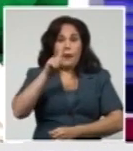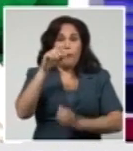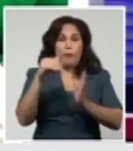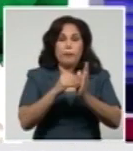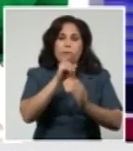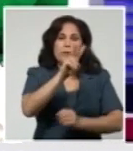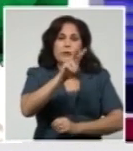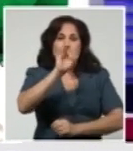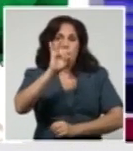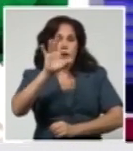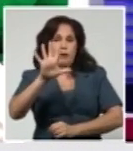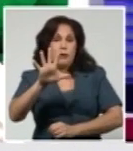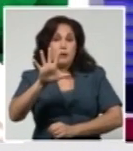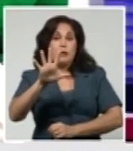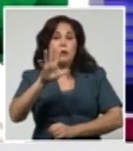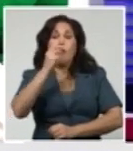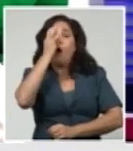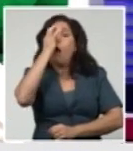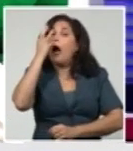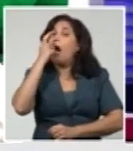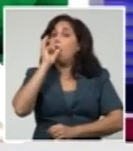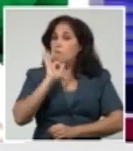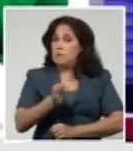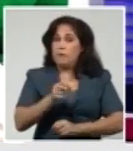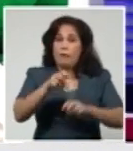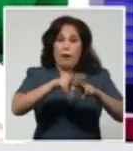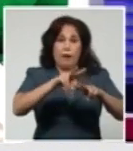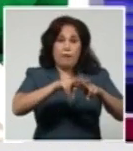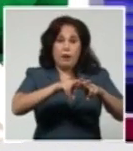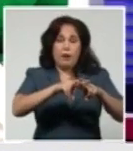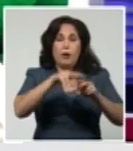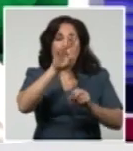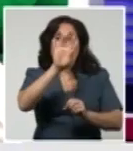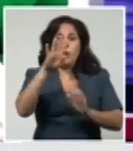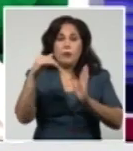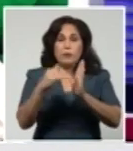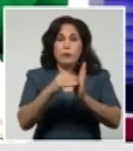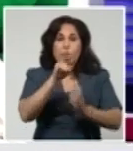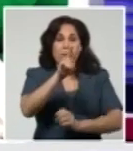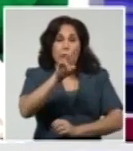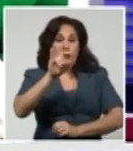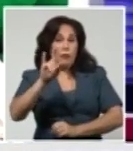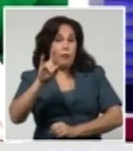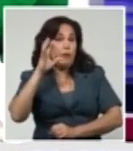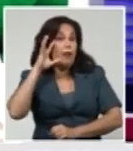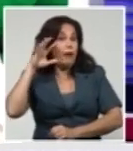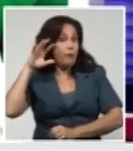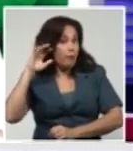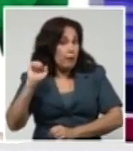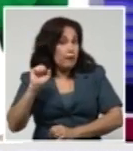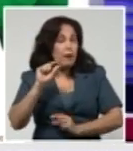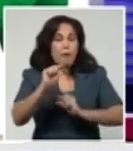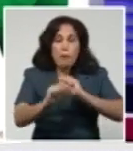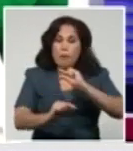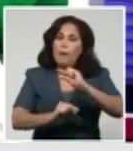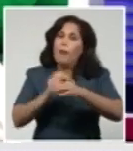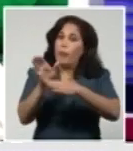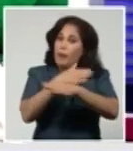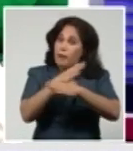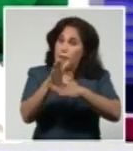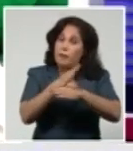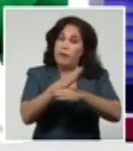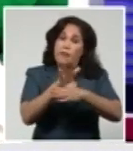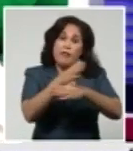Clara, 308, Sancti Spiritus, 471, Ciego de Ávila,